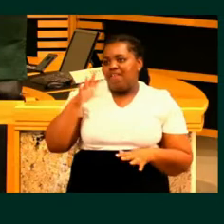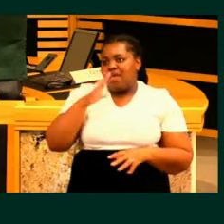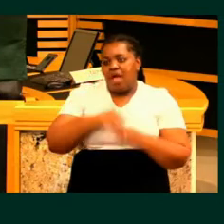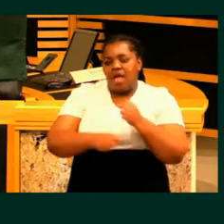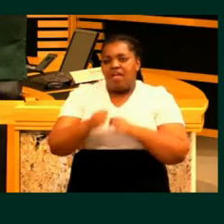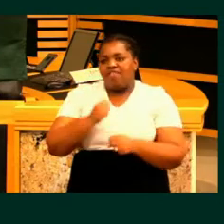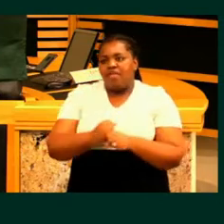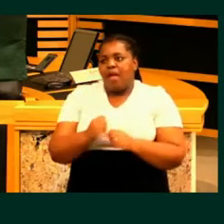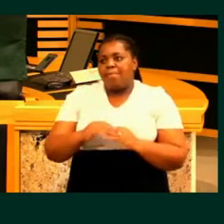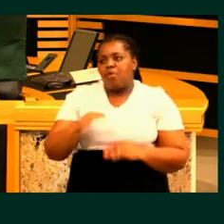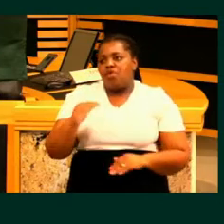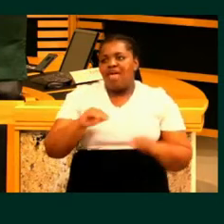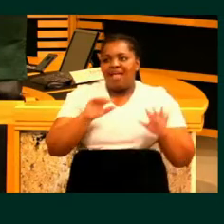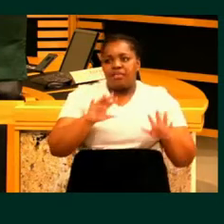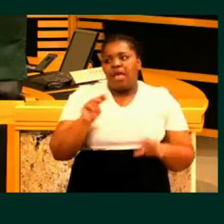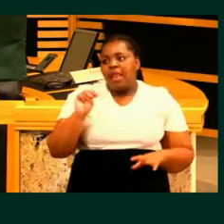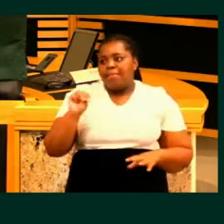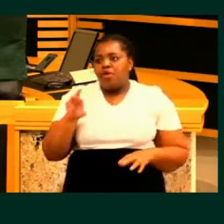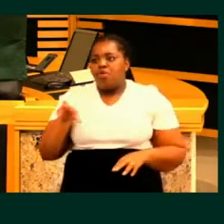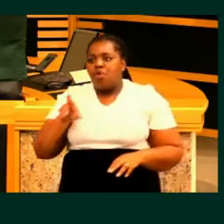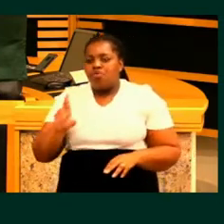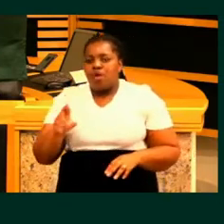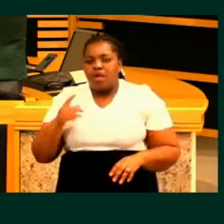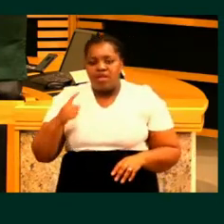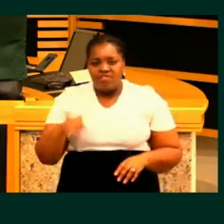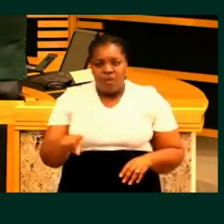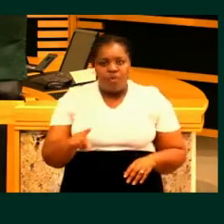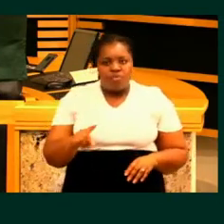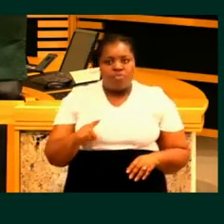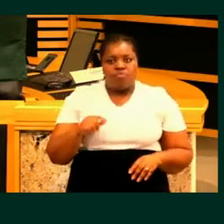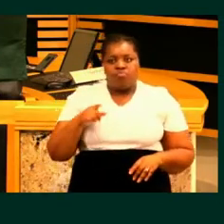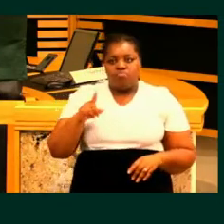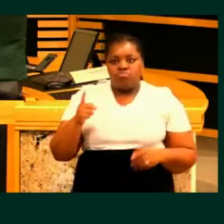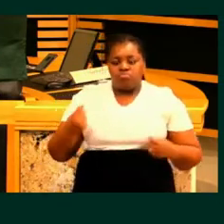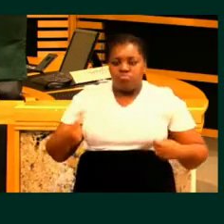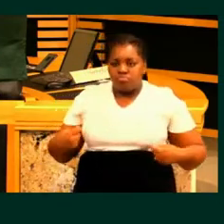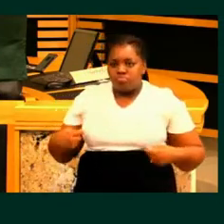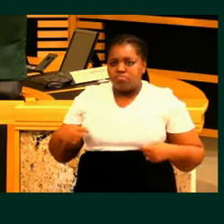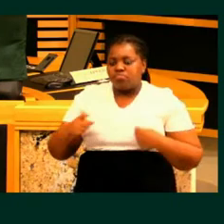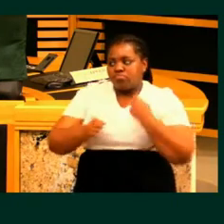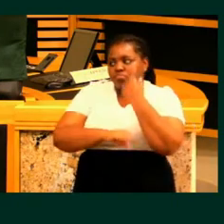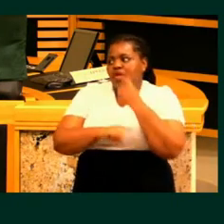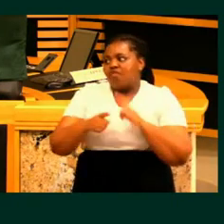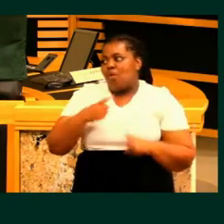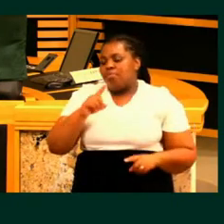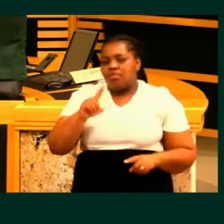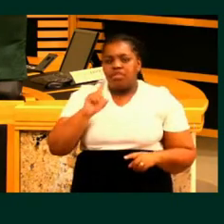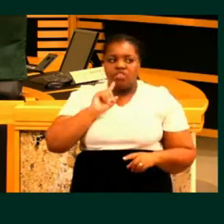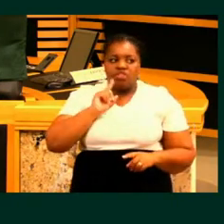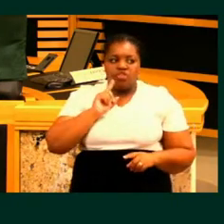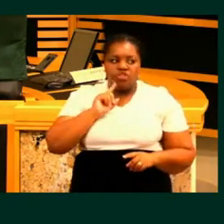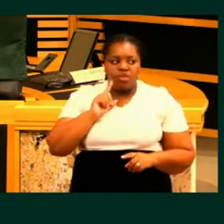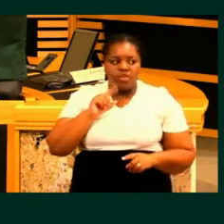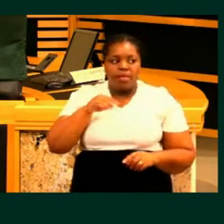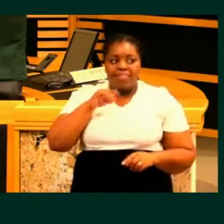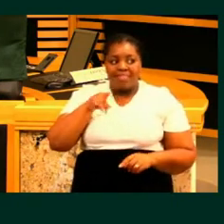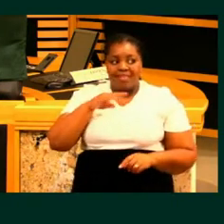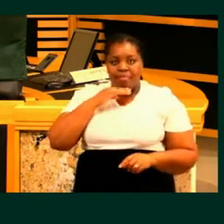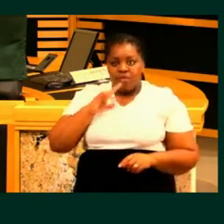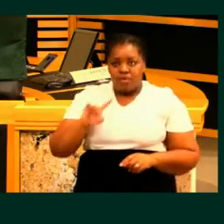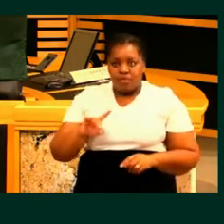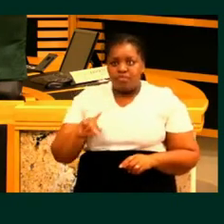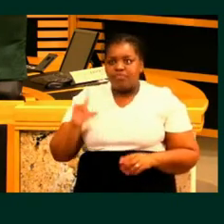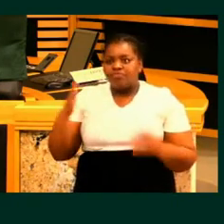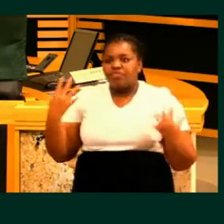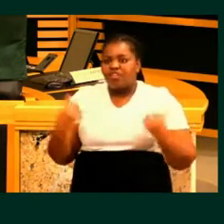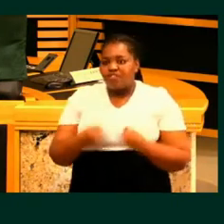more than 10 million Rand through precautionary suspensions of Educators this means fewer